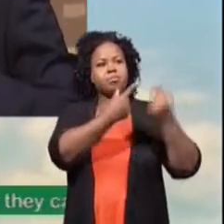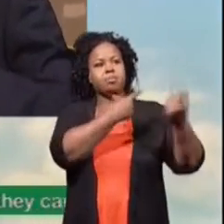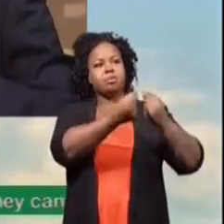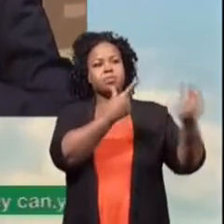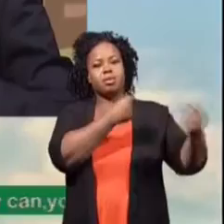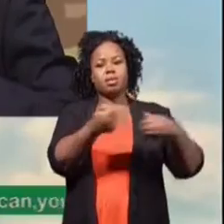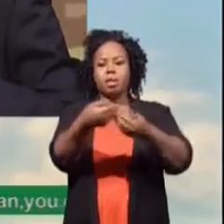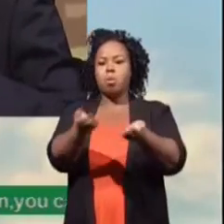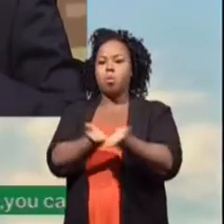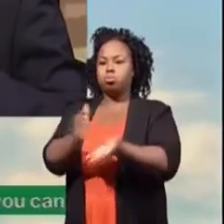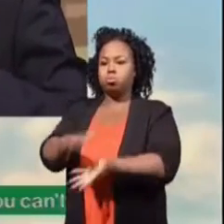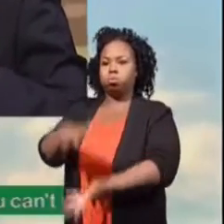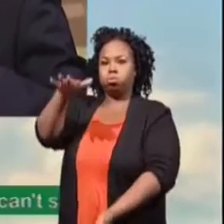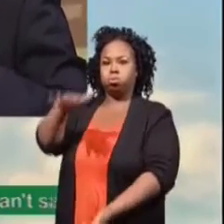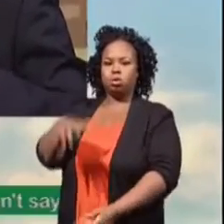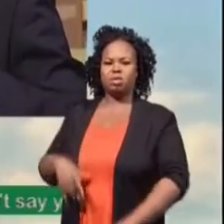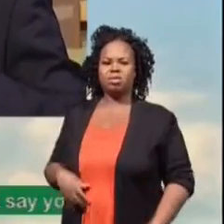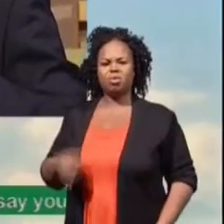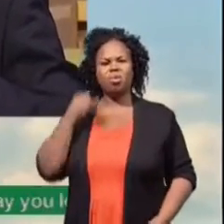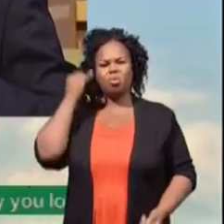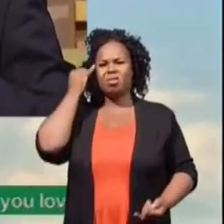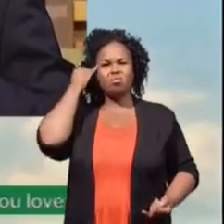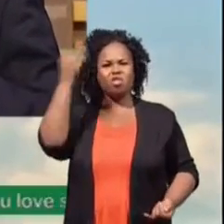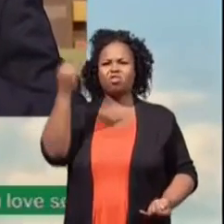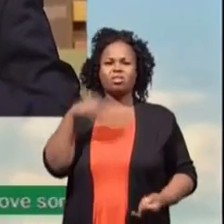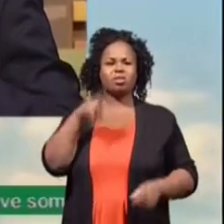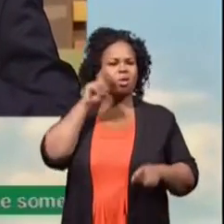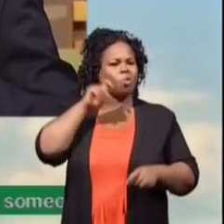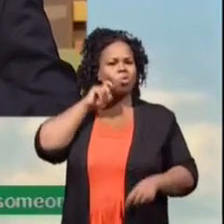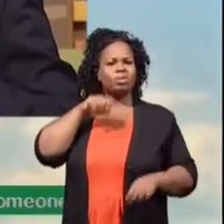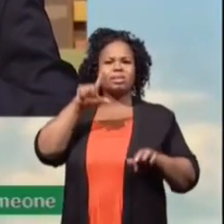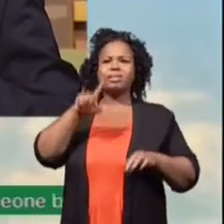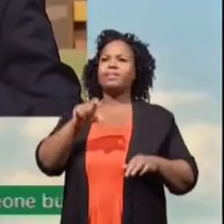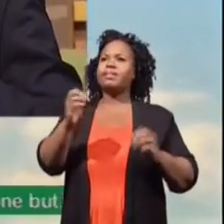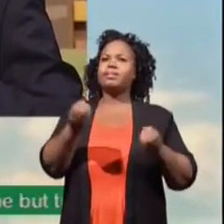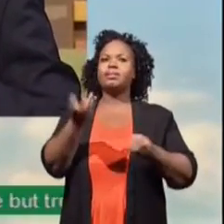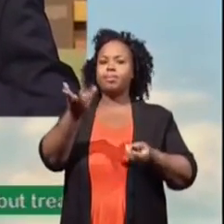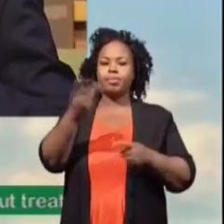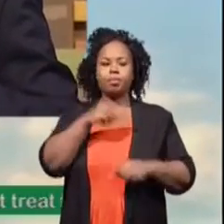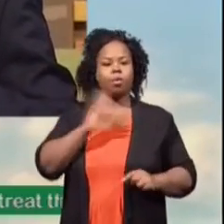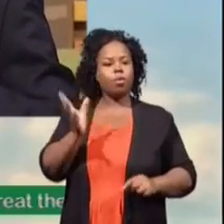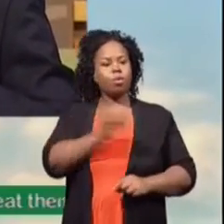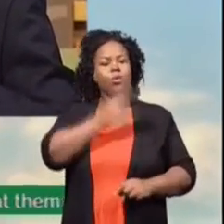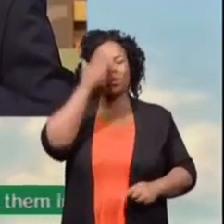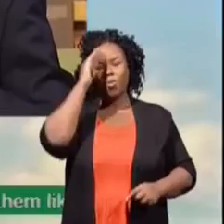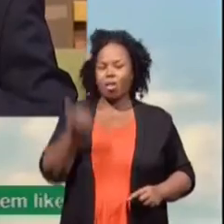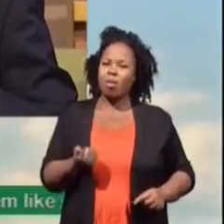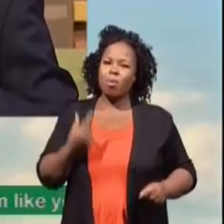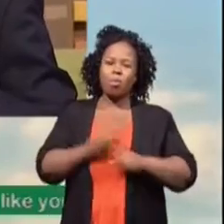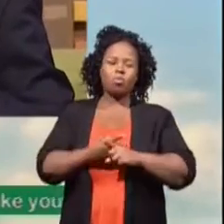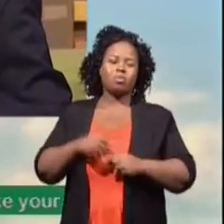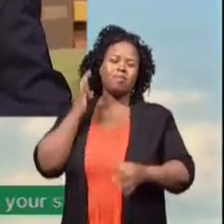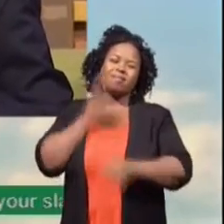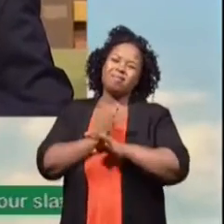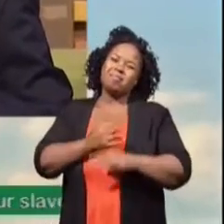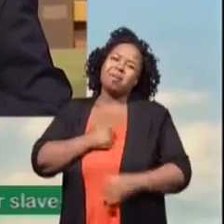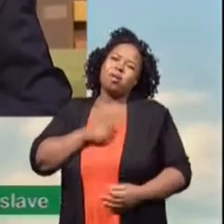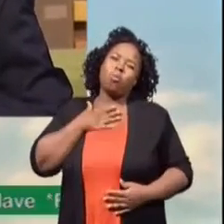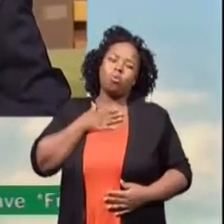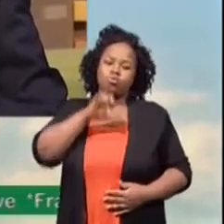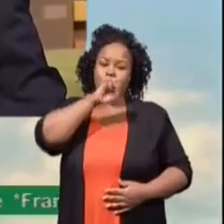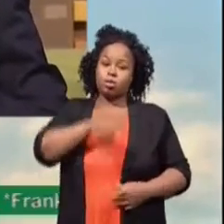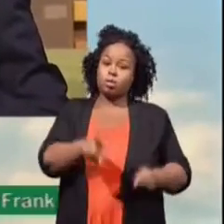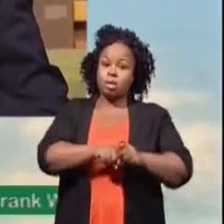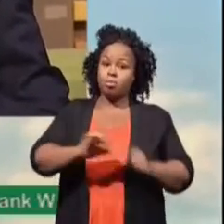tsa mamana o re di jana ke tsa, can you imagine, he's about 70 something but everybody knows uri tamalani le rata di